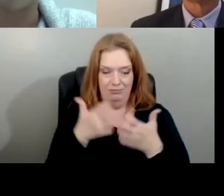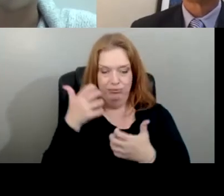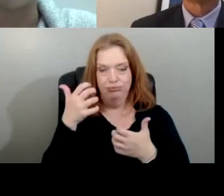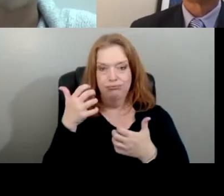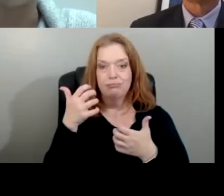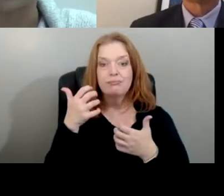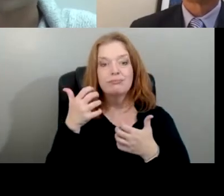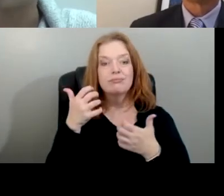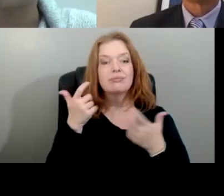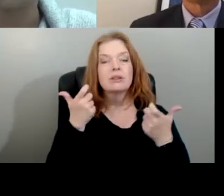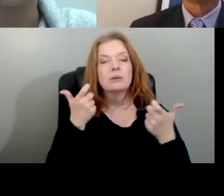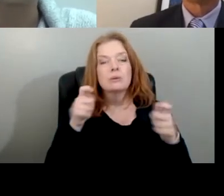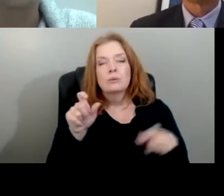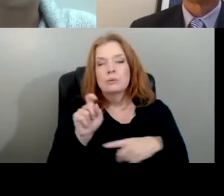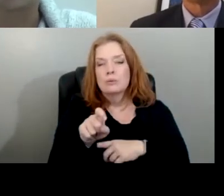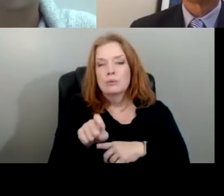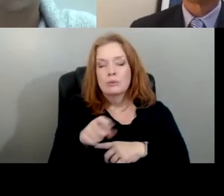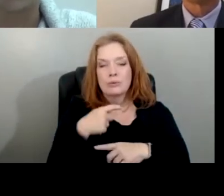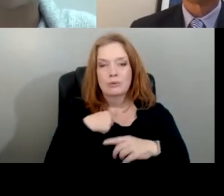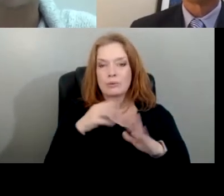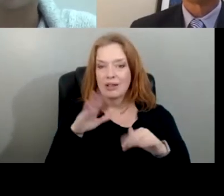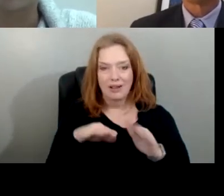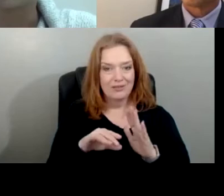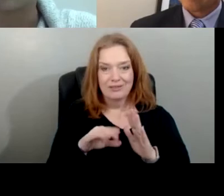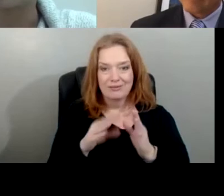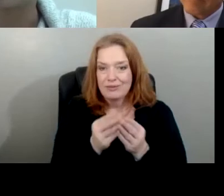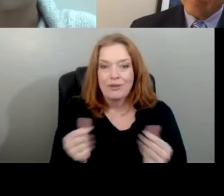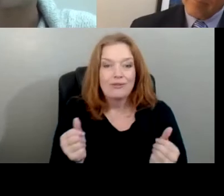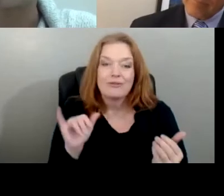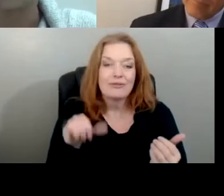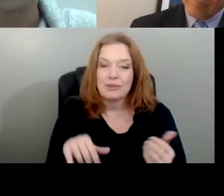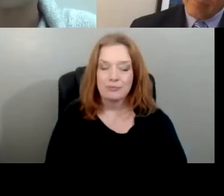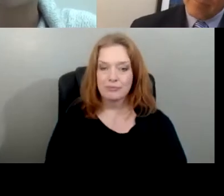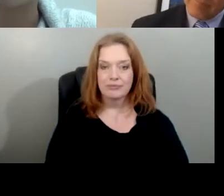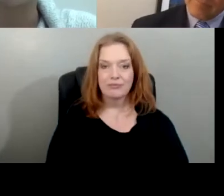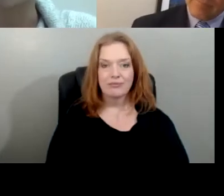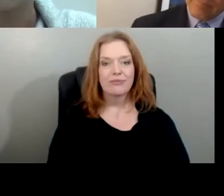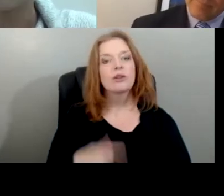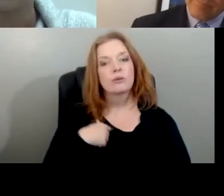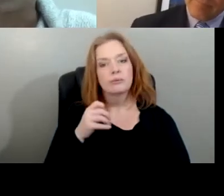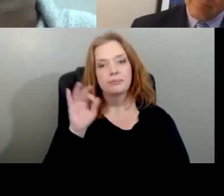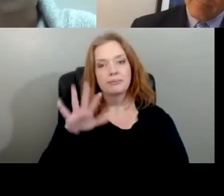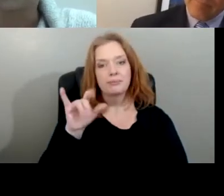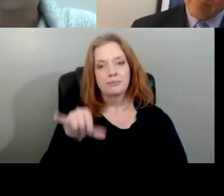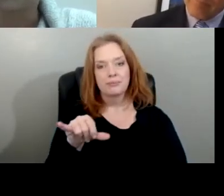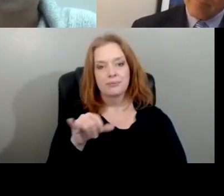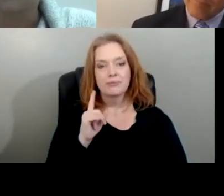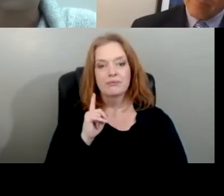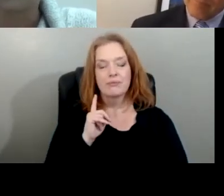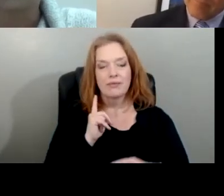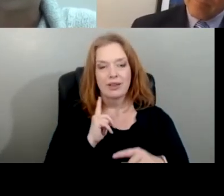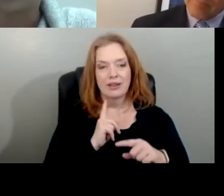that had been identified, was elder exploitation. I wanted to make that point, as well as